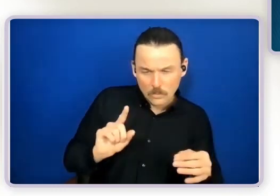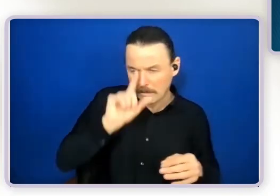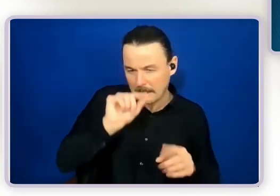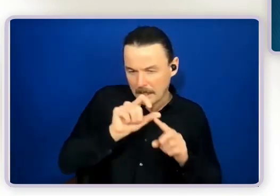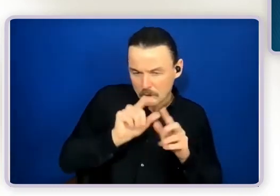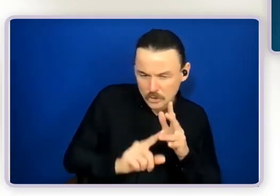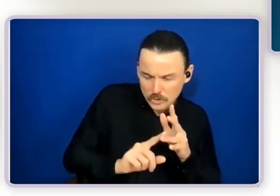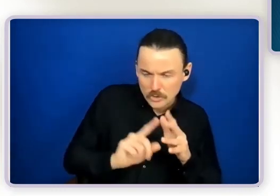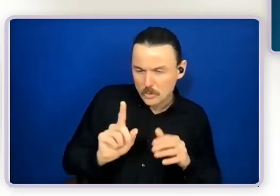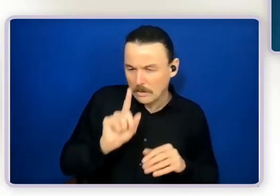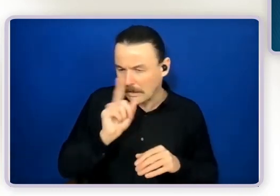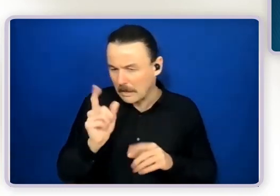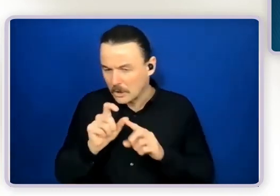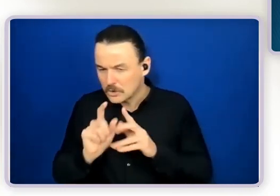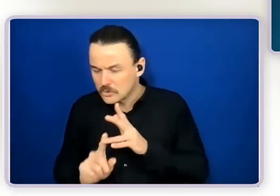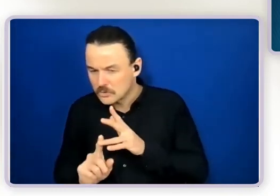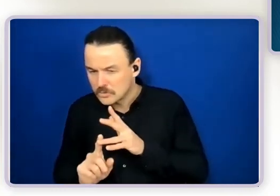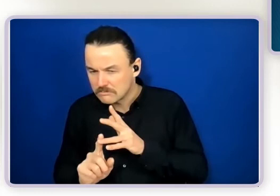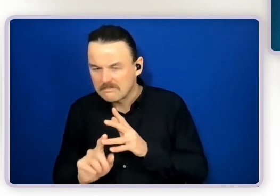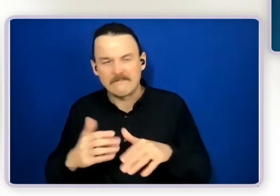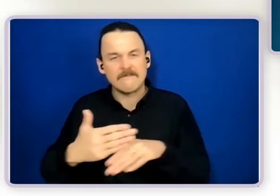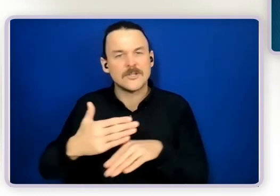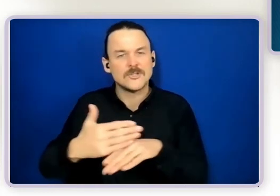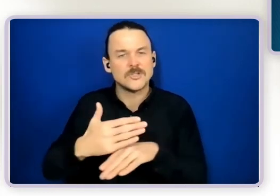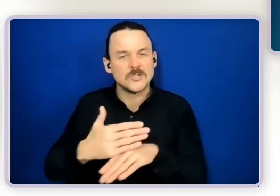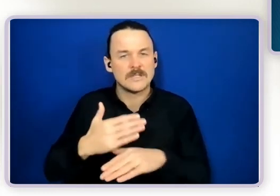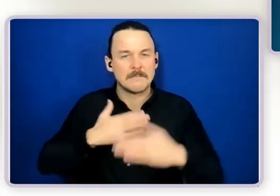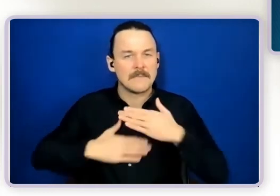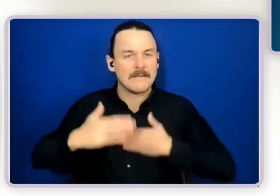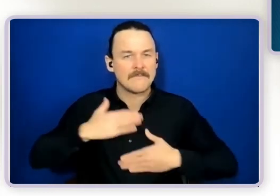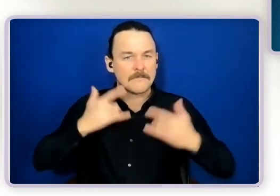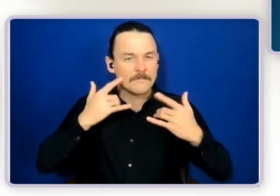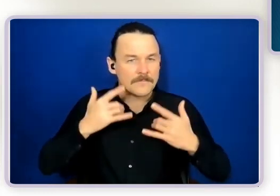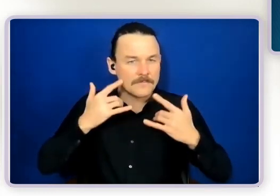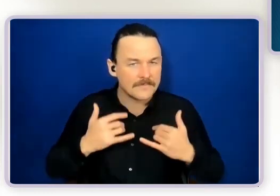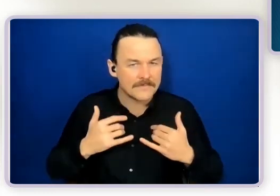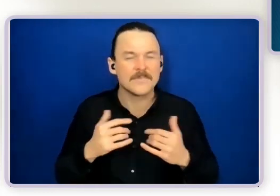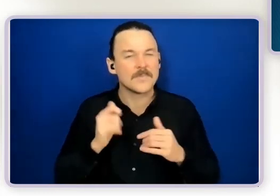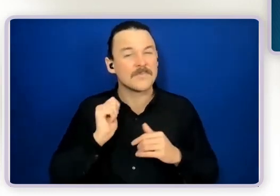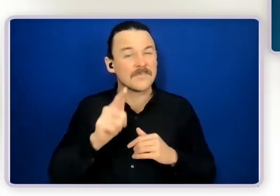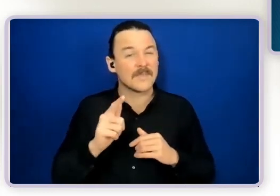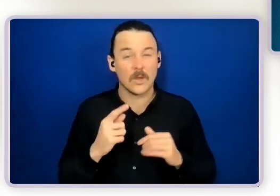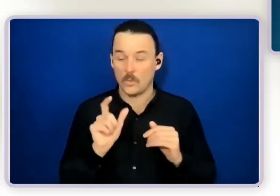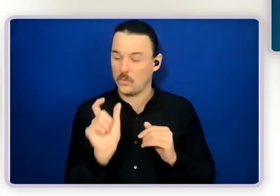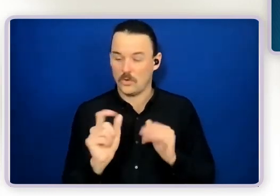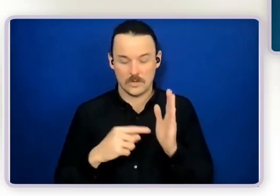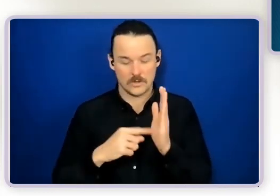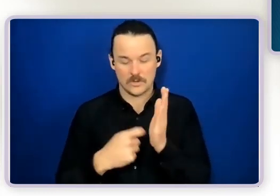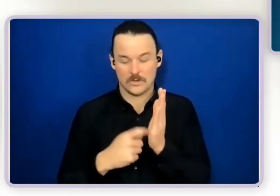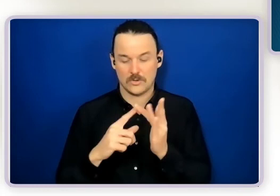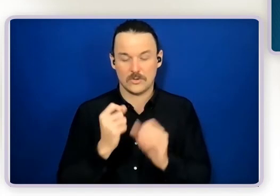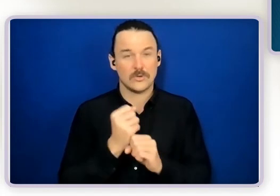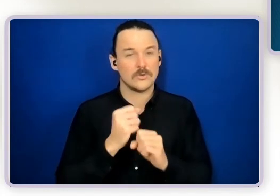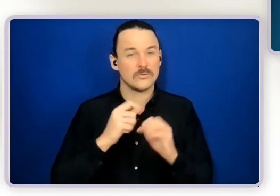from triggers. You might see the word triggers a lot when you're dealing with people with disabilities who exhibit behaviours